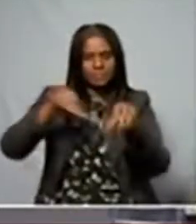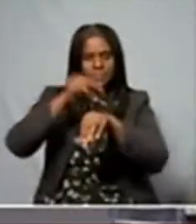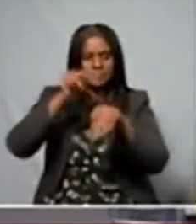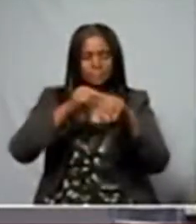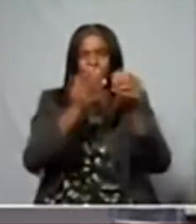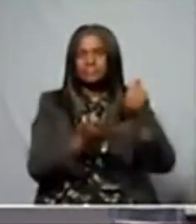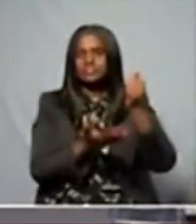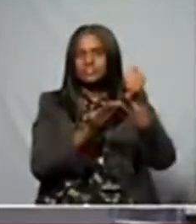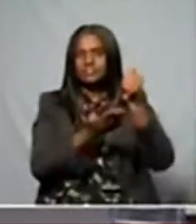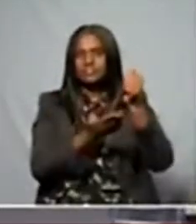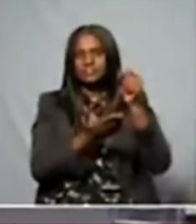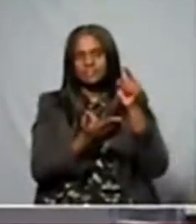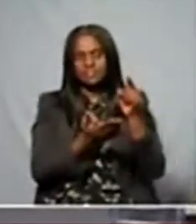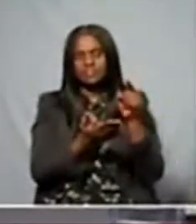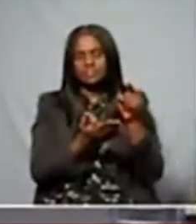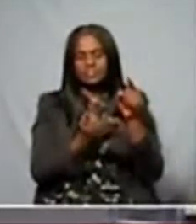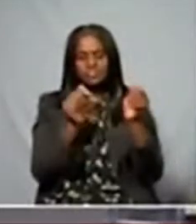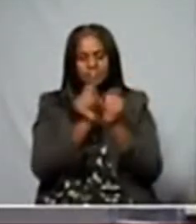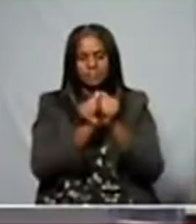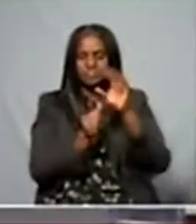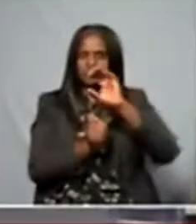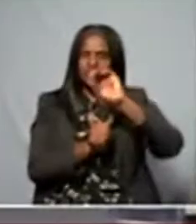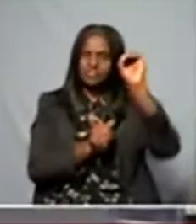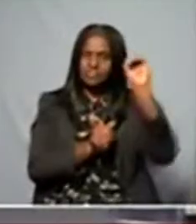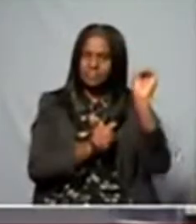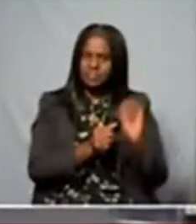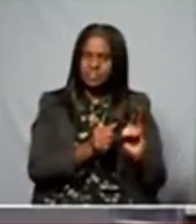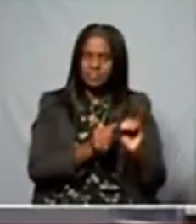provision with a percentage.